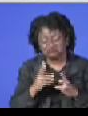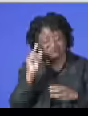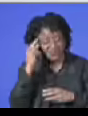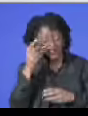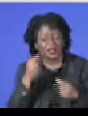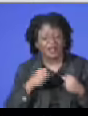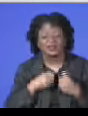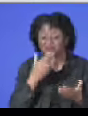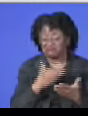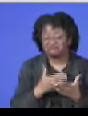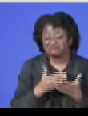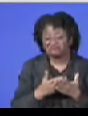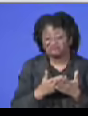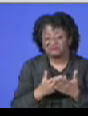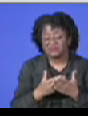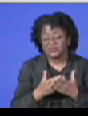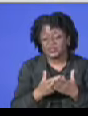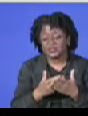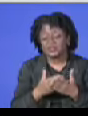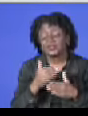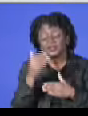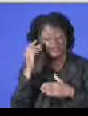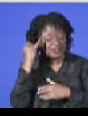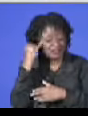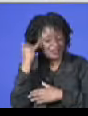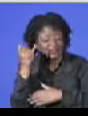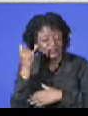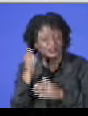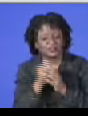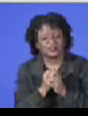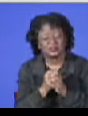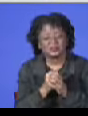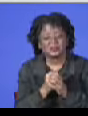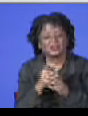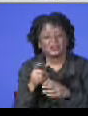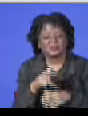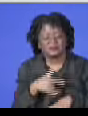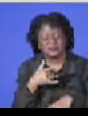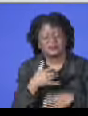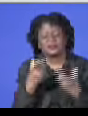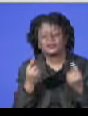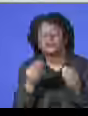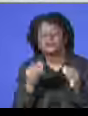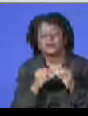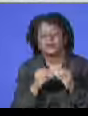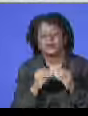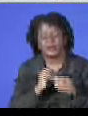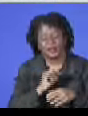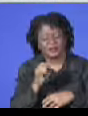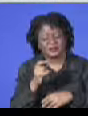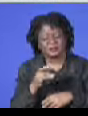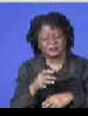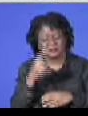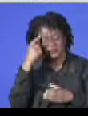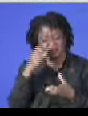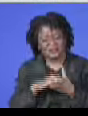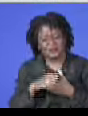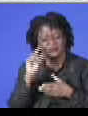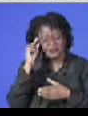its recently announced rental assistance plan, he feels it could have gone further. I believe the government should, this is my